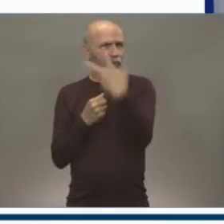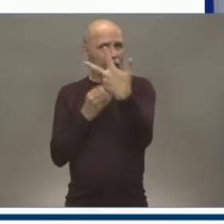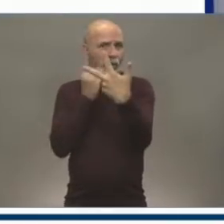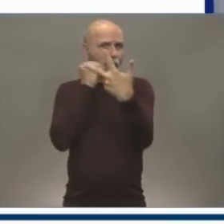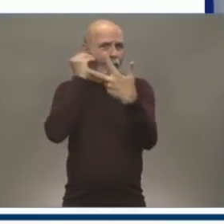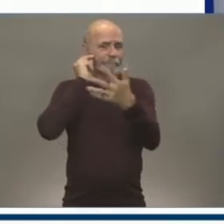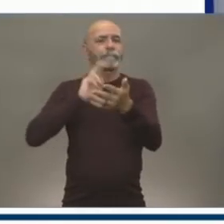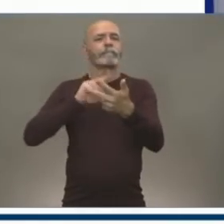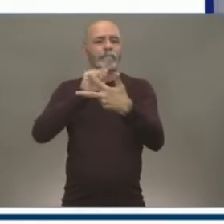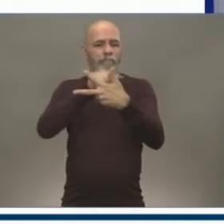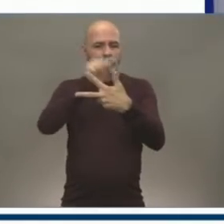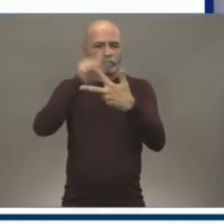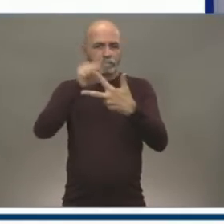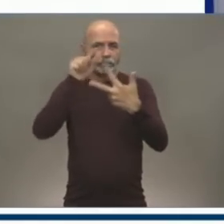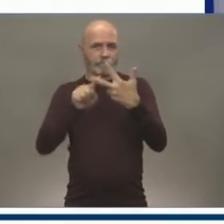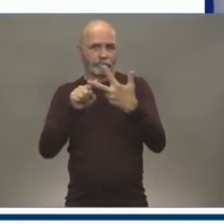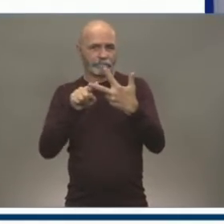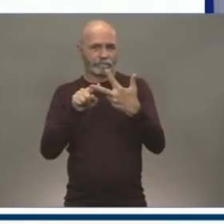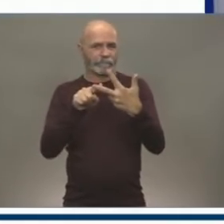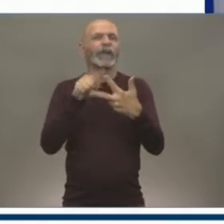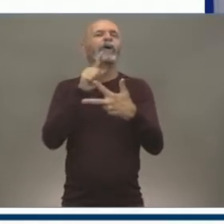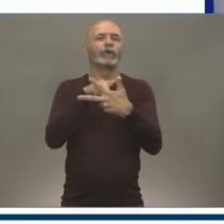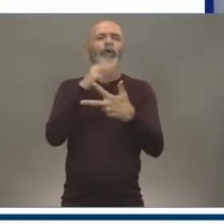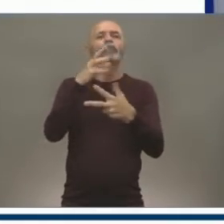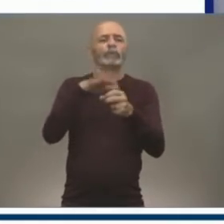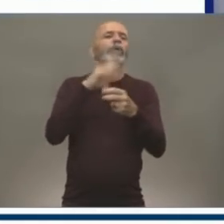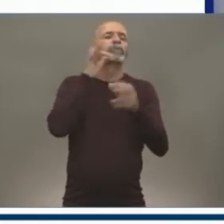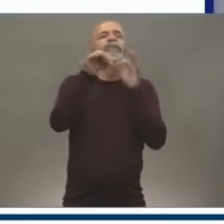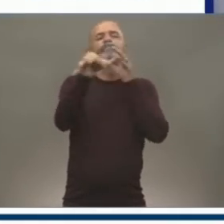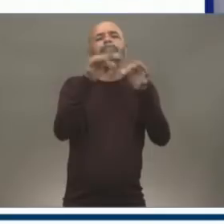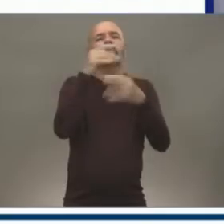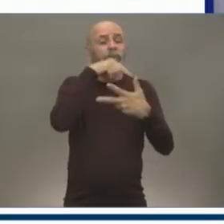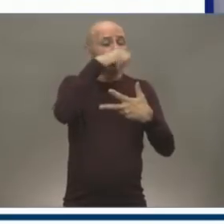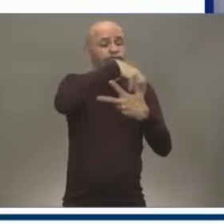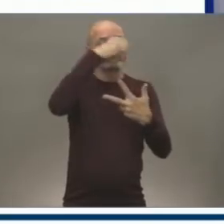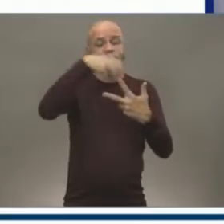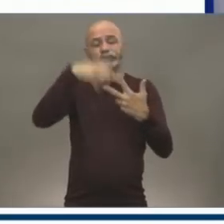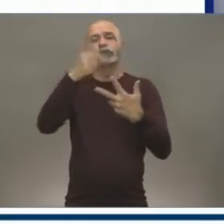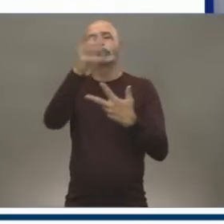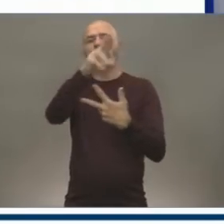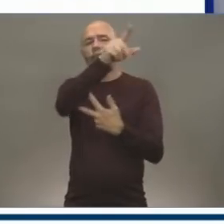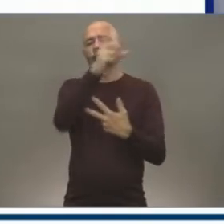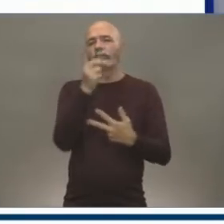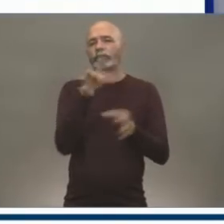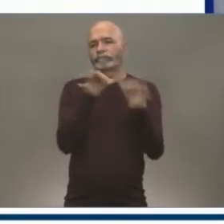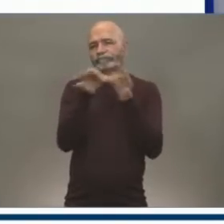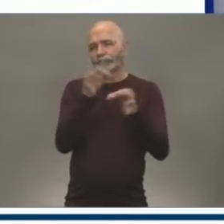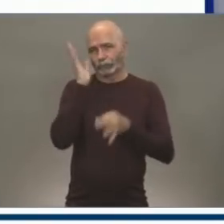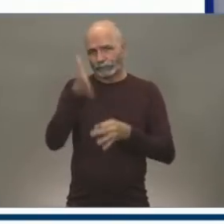Dr. Strang will have more to say on that and provide details of some other concerns that he has.